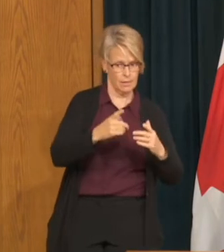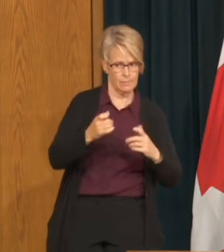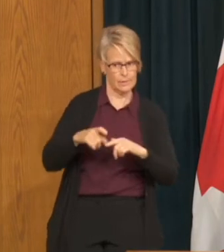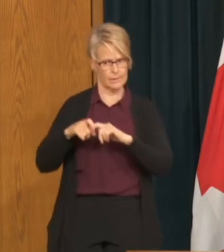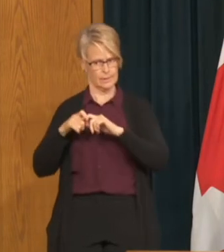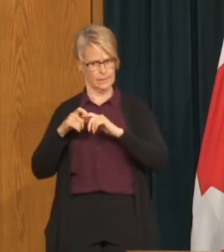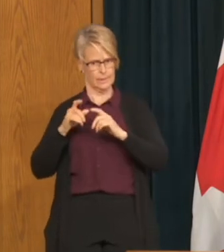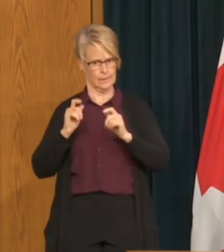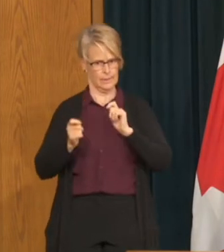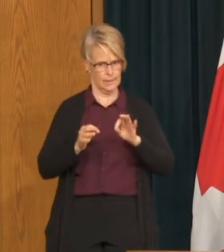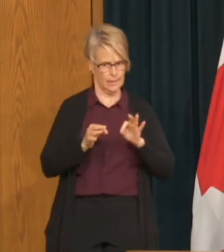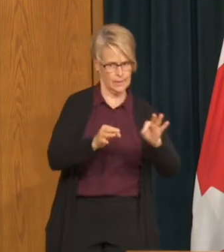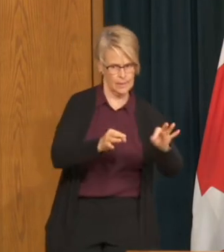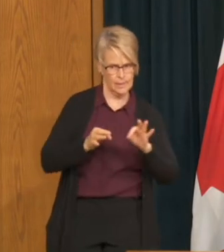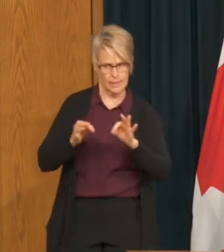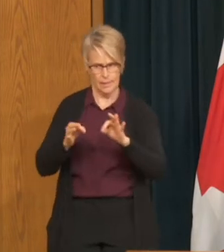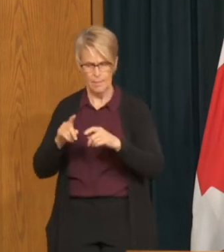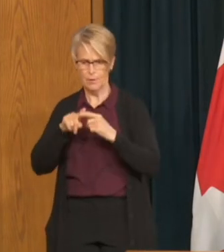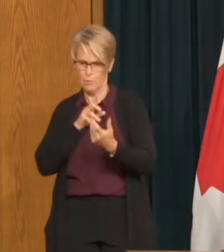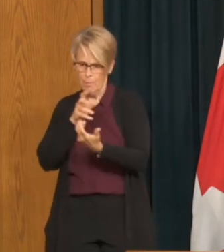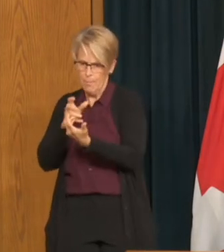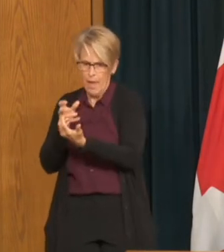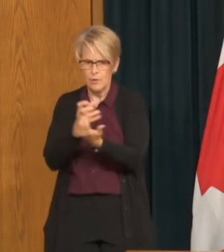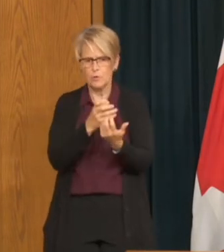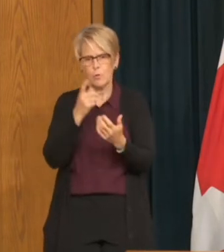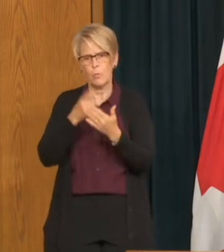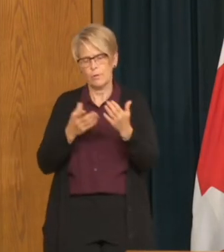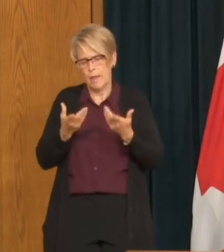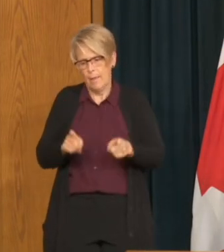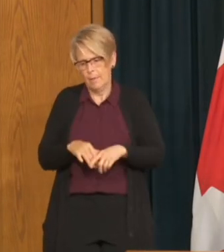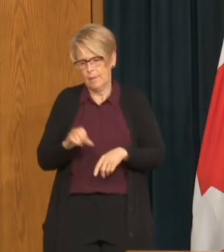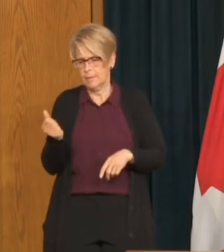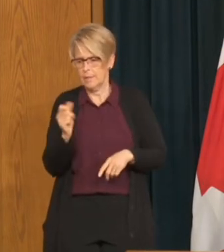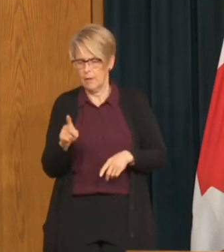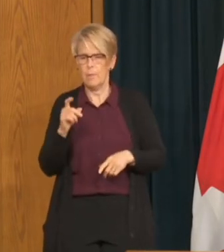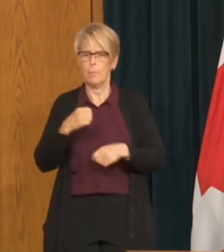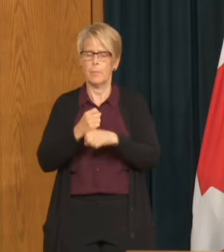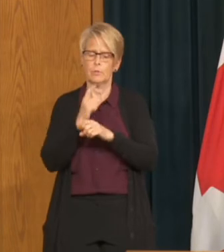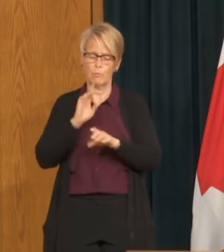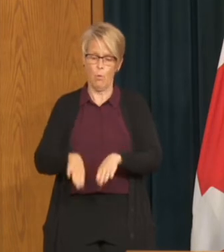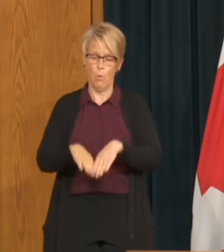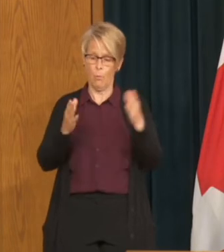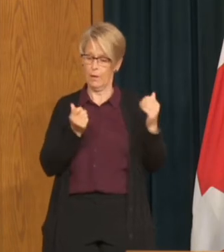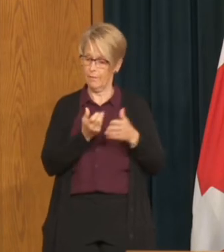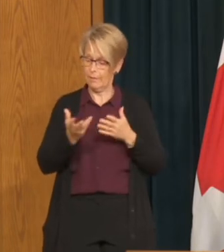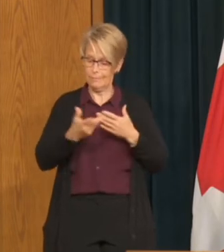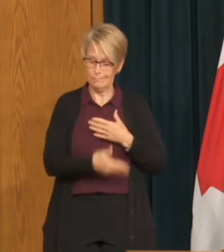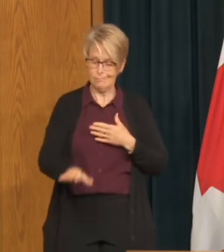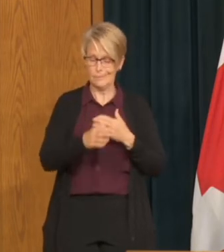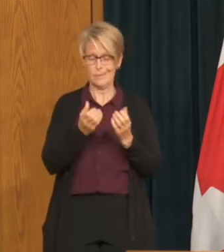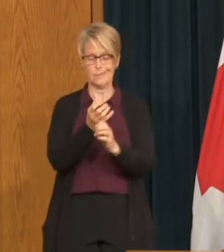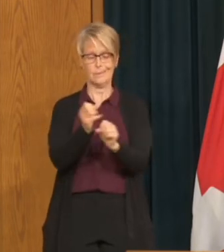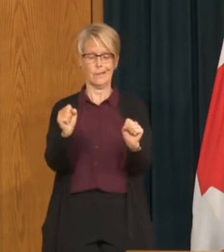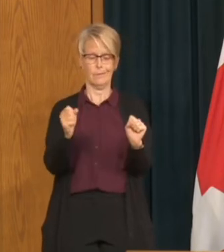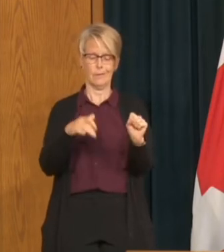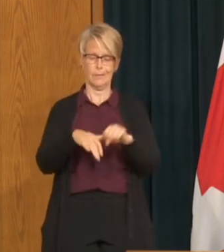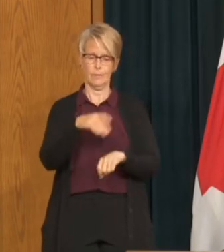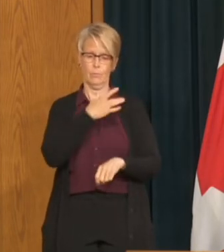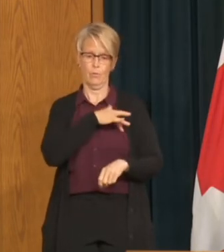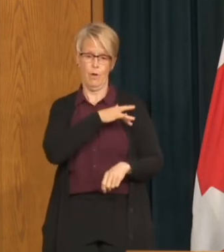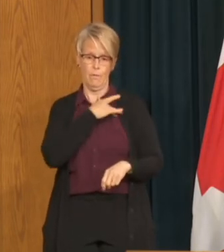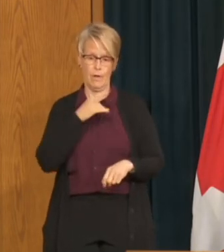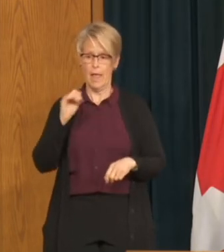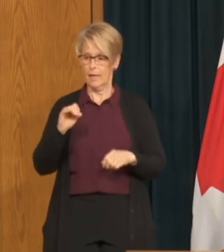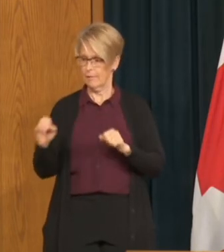of maintaining a pandemic response, reopening our healthcare services safely across the province, and managing outbreaks as they